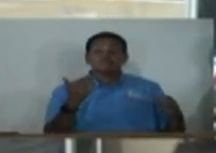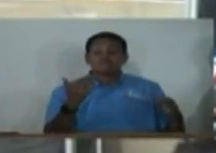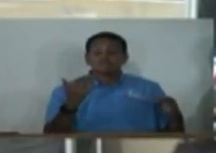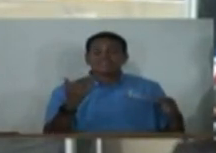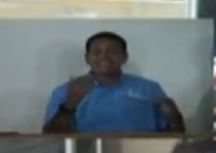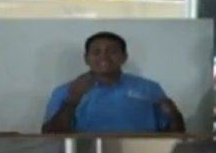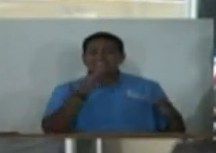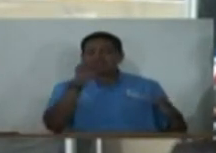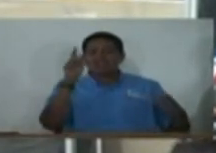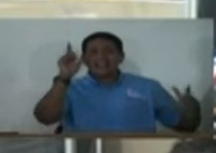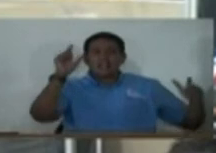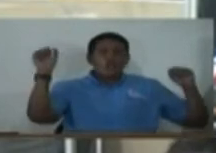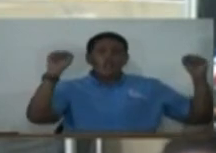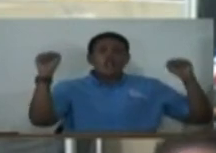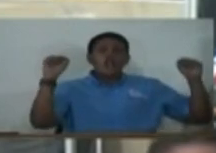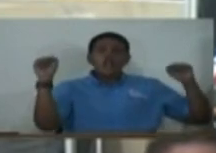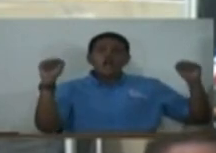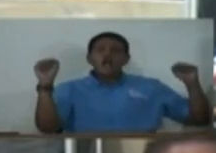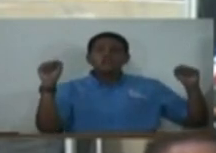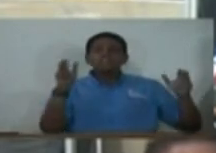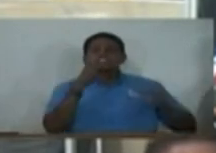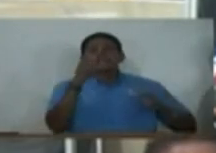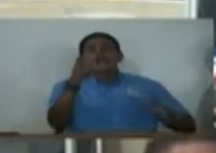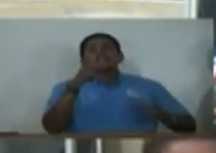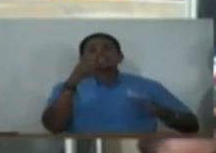very loud cries,